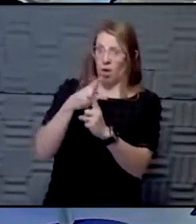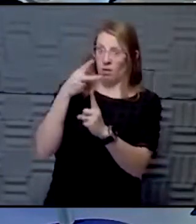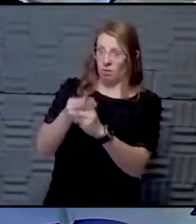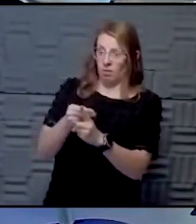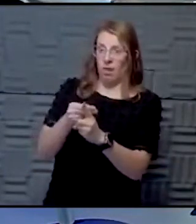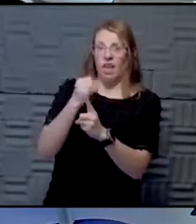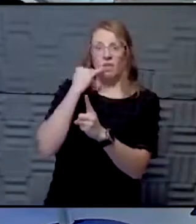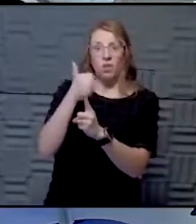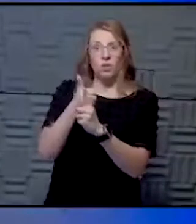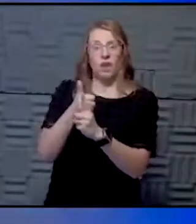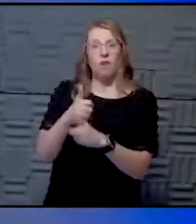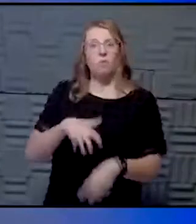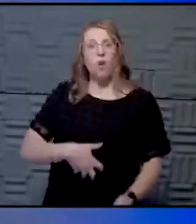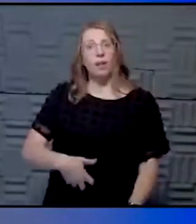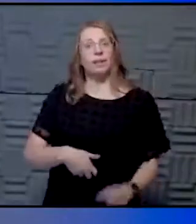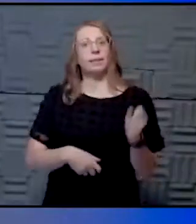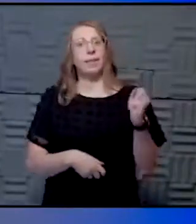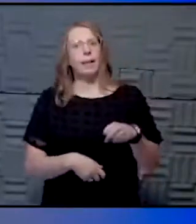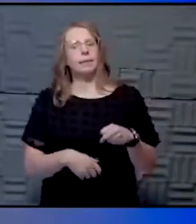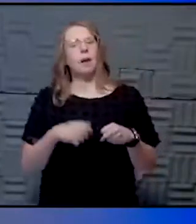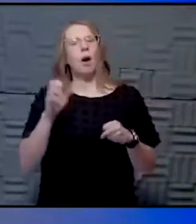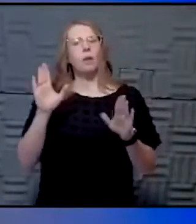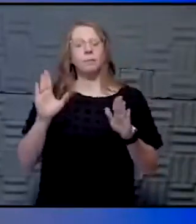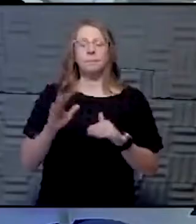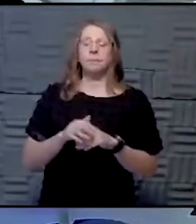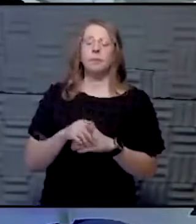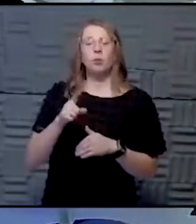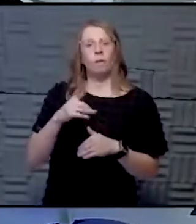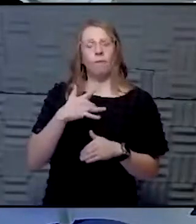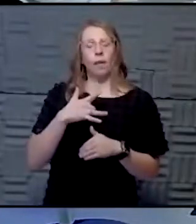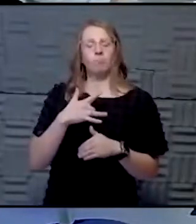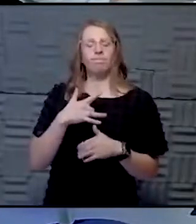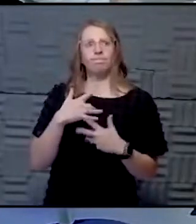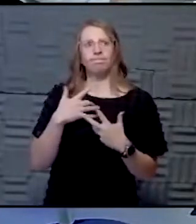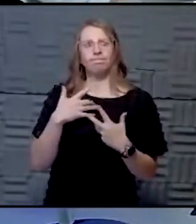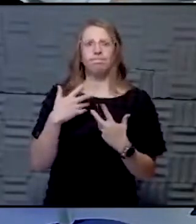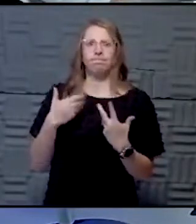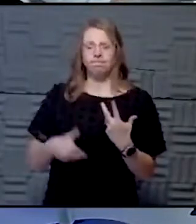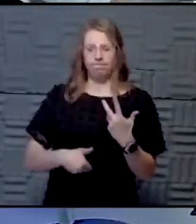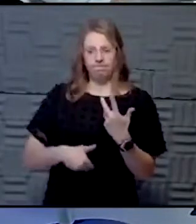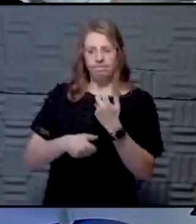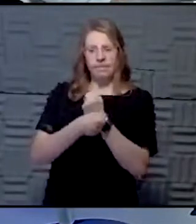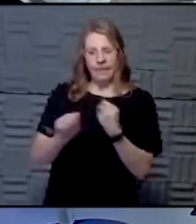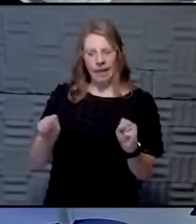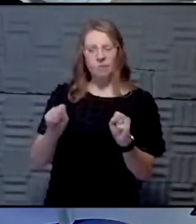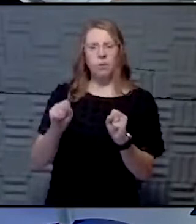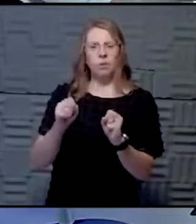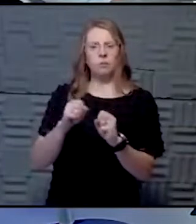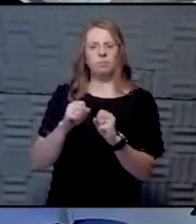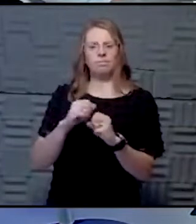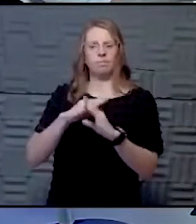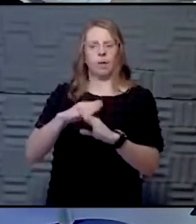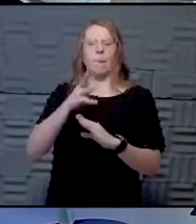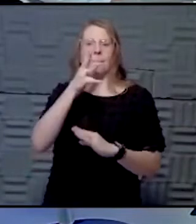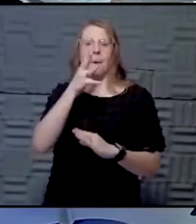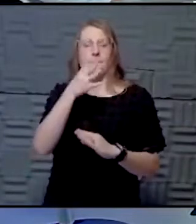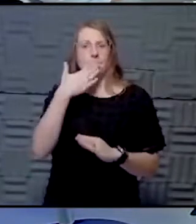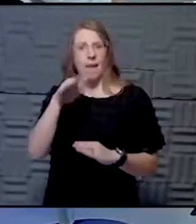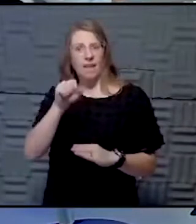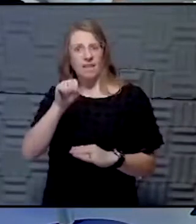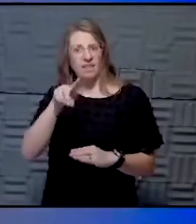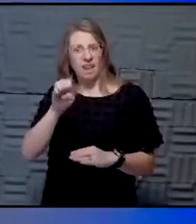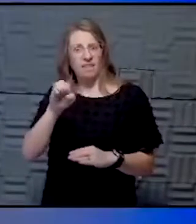pregnant? Yes. Awesome. And so you feel pretty strongly that this is safe, it's protecting the moms, and everything. Have you guys had any bad side effects from